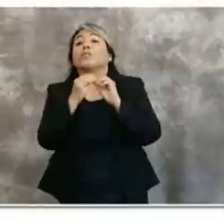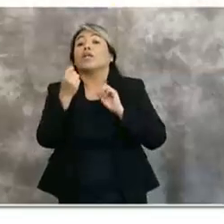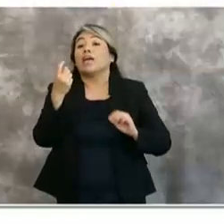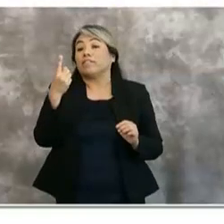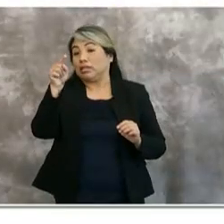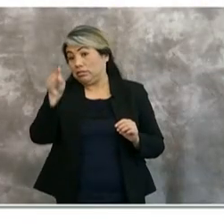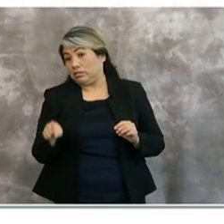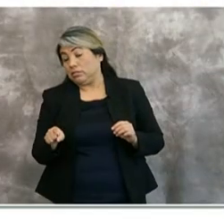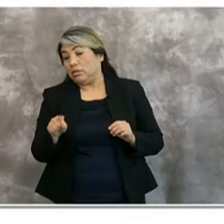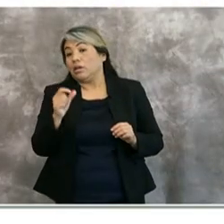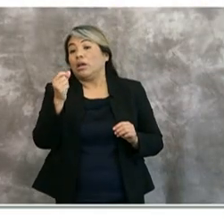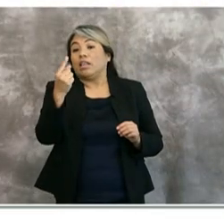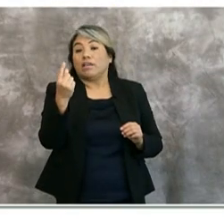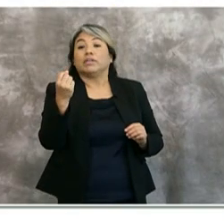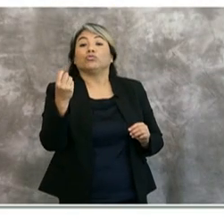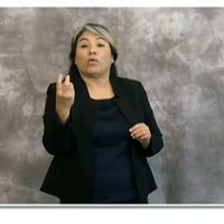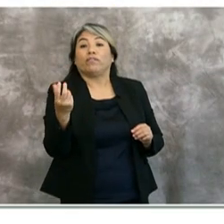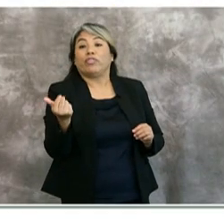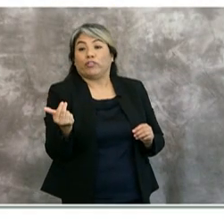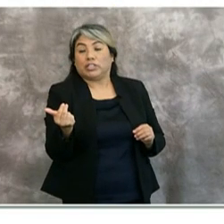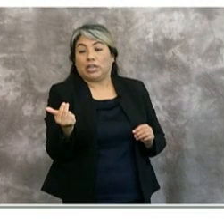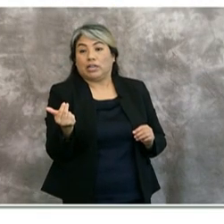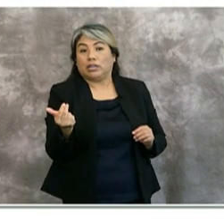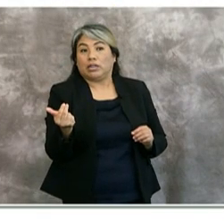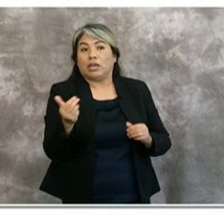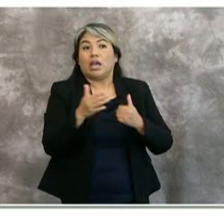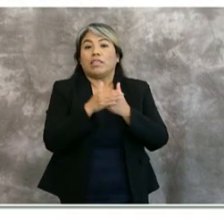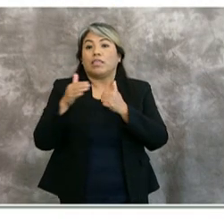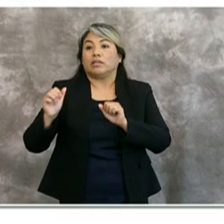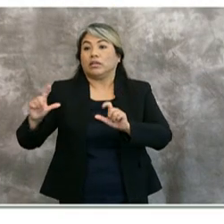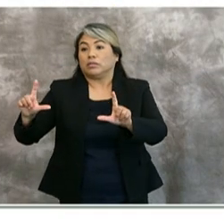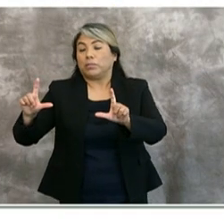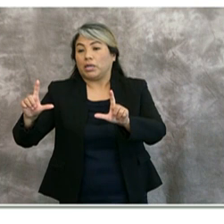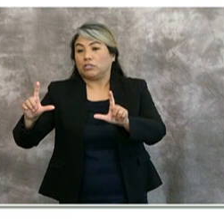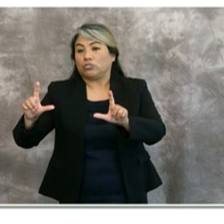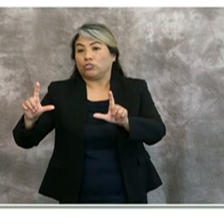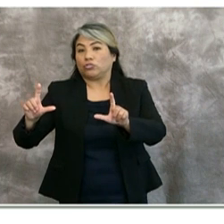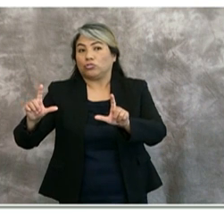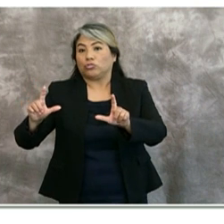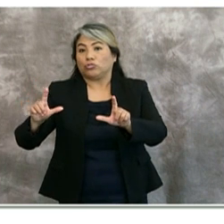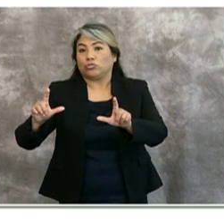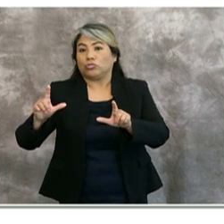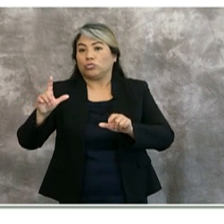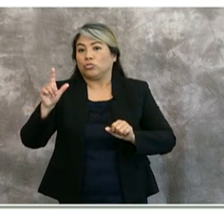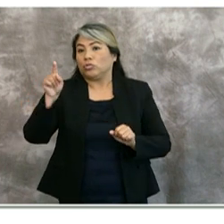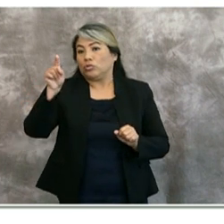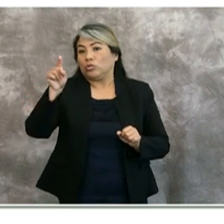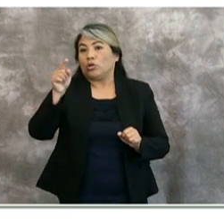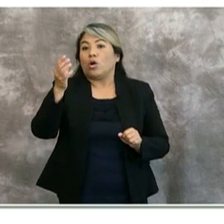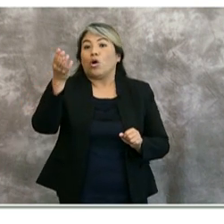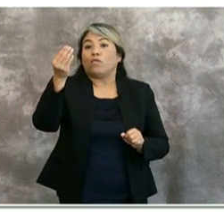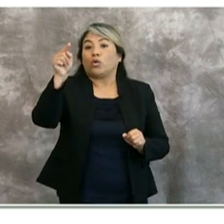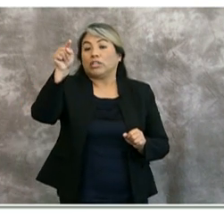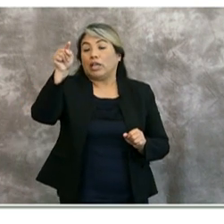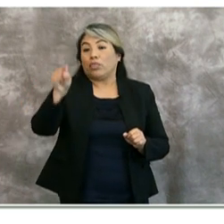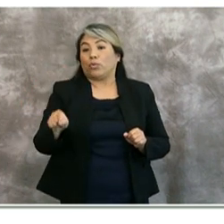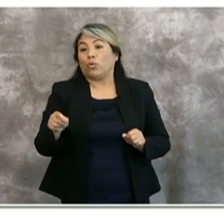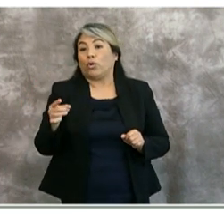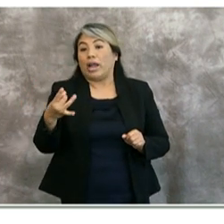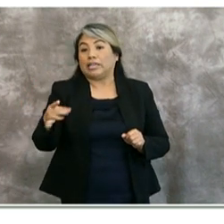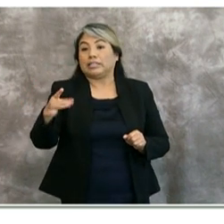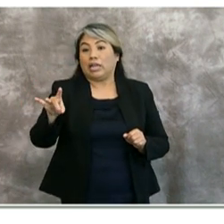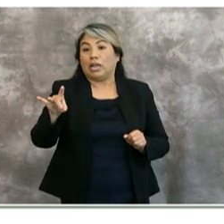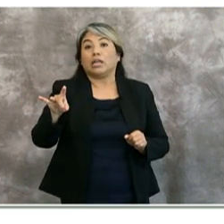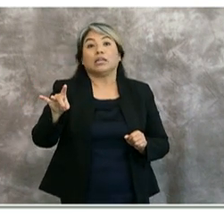11, 12, 13, and then the next page, next slide, 14 through